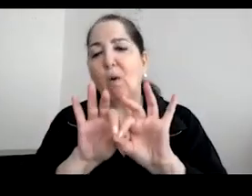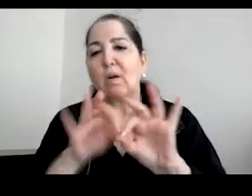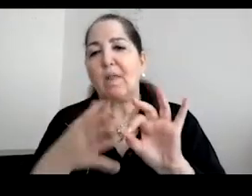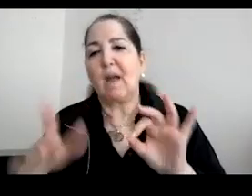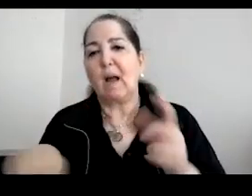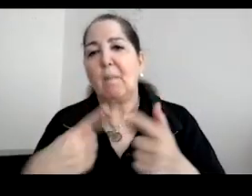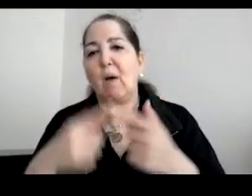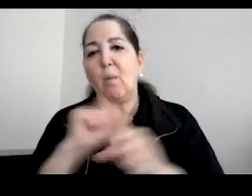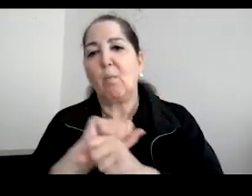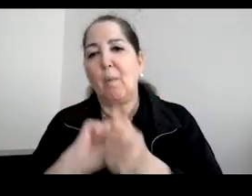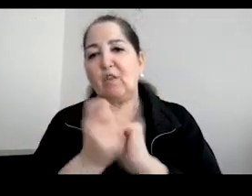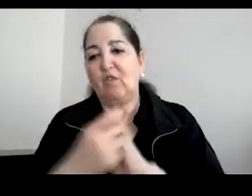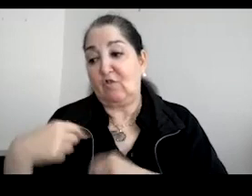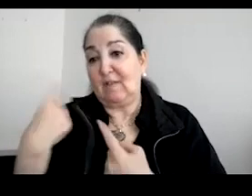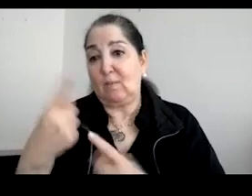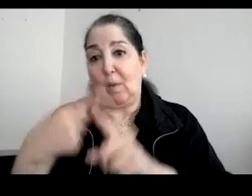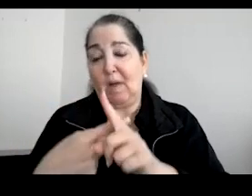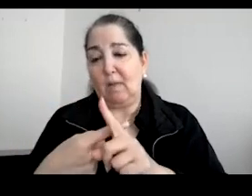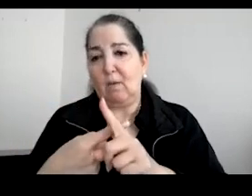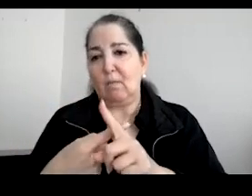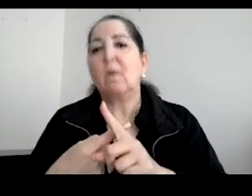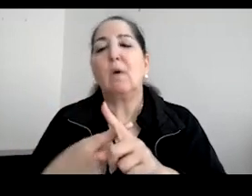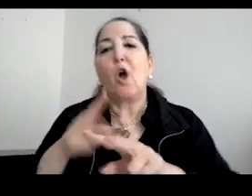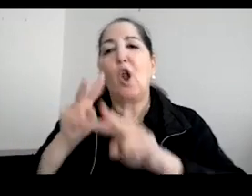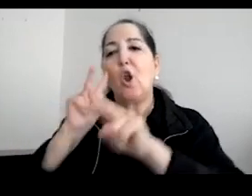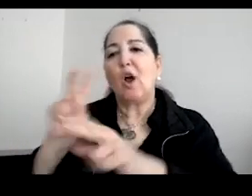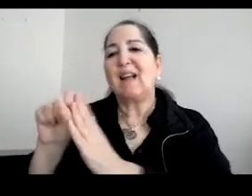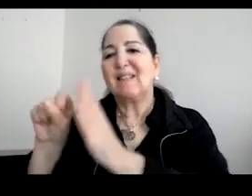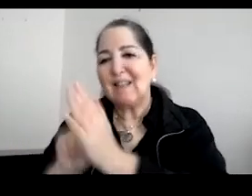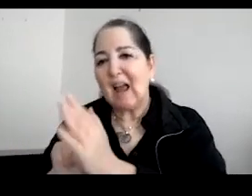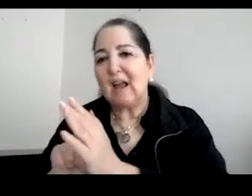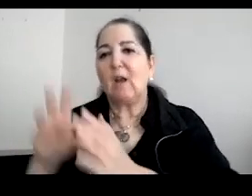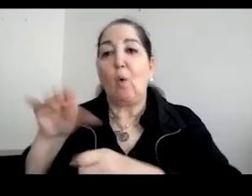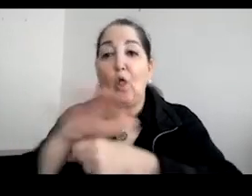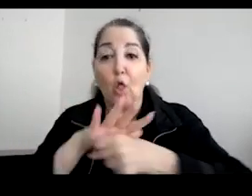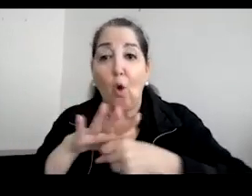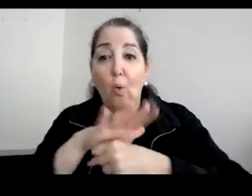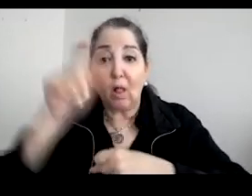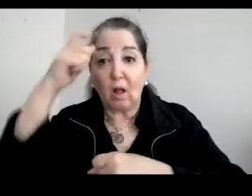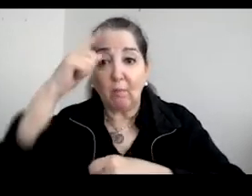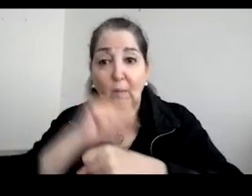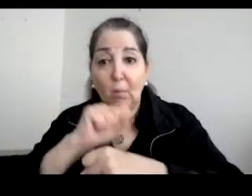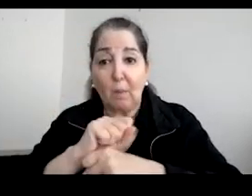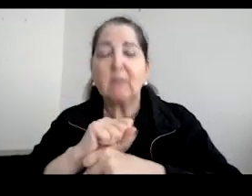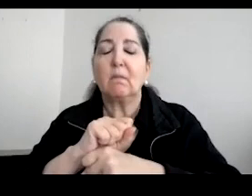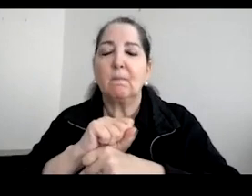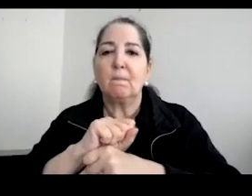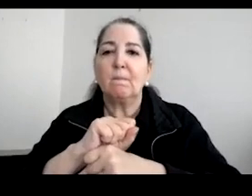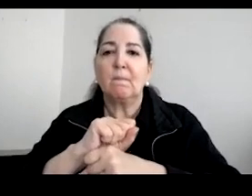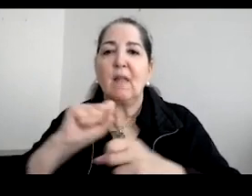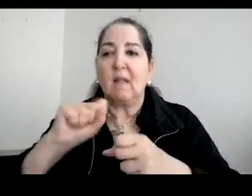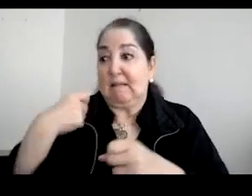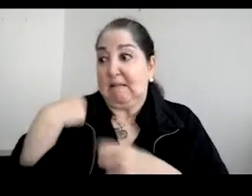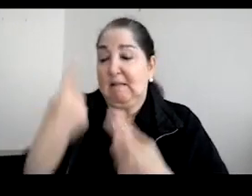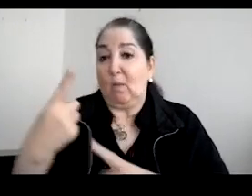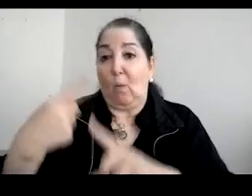we look at state and local government employment, that actually fell in the last month. And that's happening because